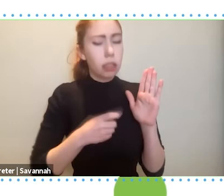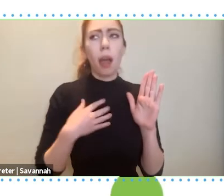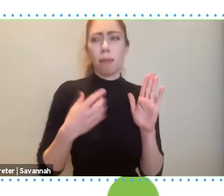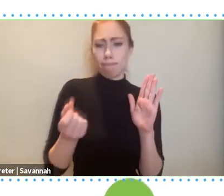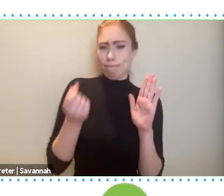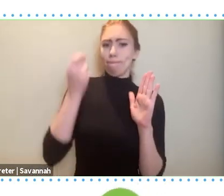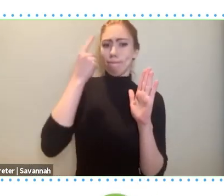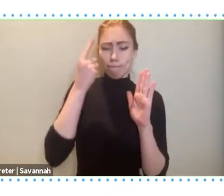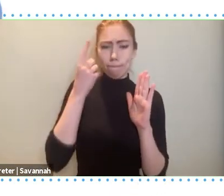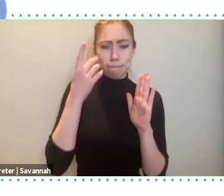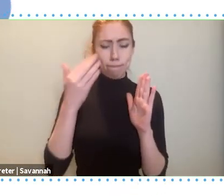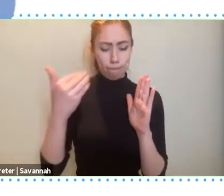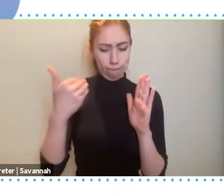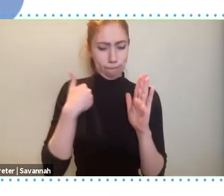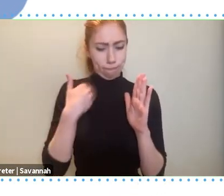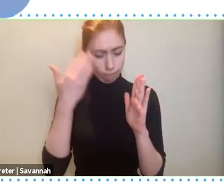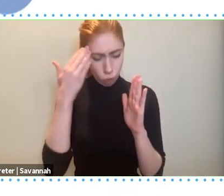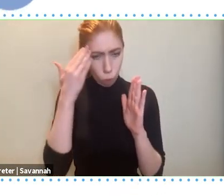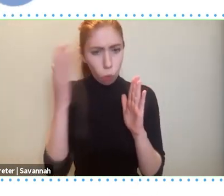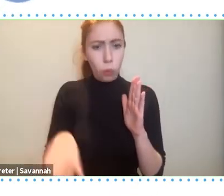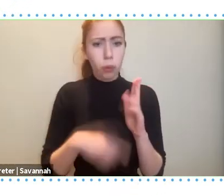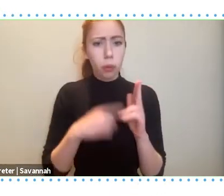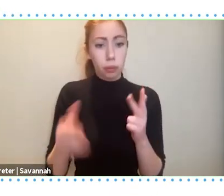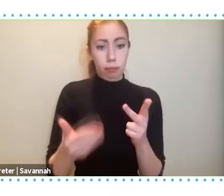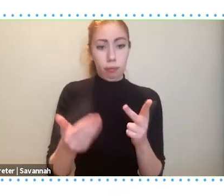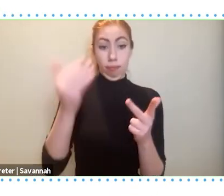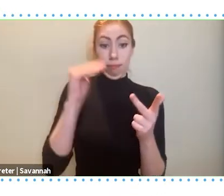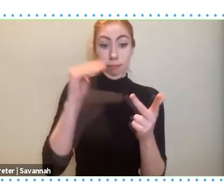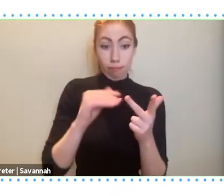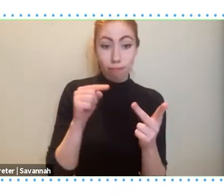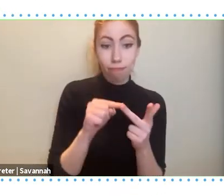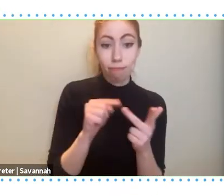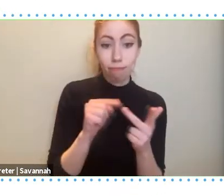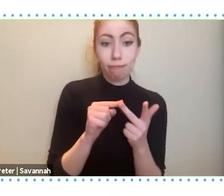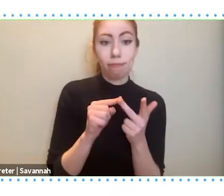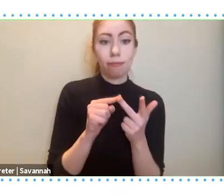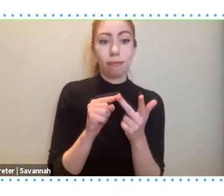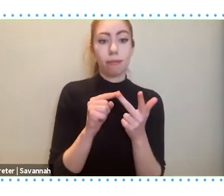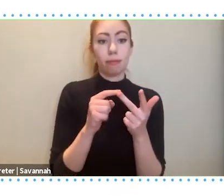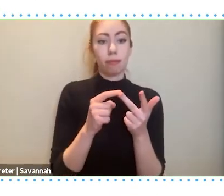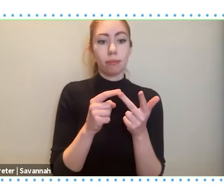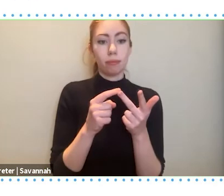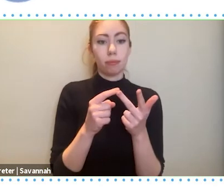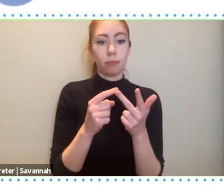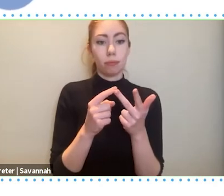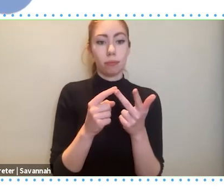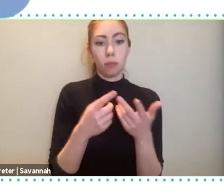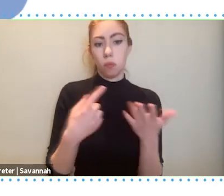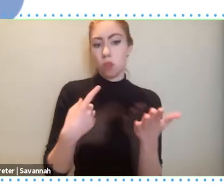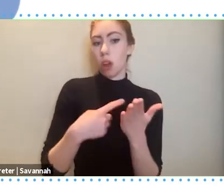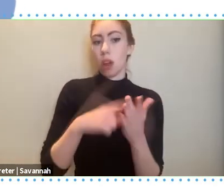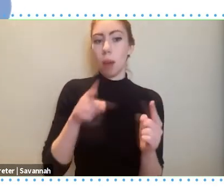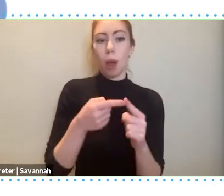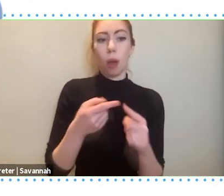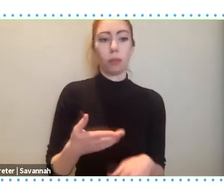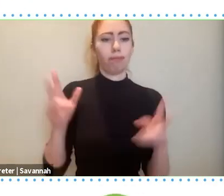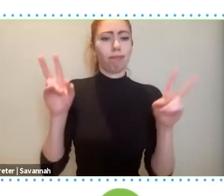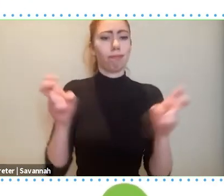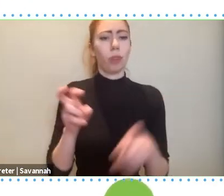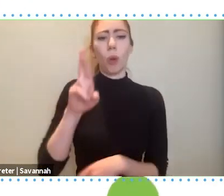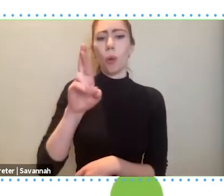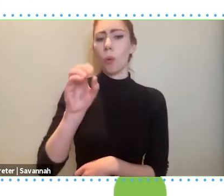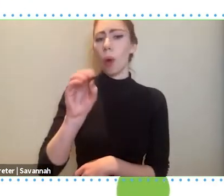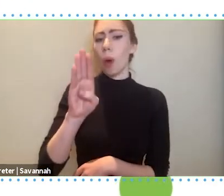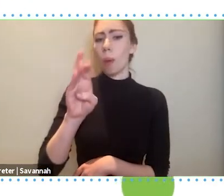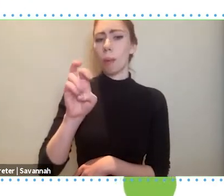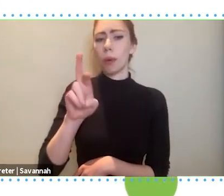direction on the board's purpose and structure as a whole in the legislation. And Robert's rules. And I think I saw something go by in the chat, like, are we